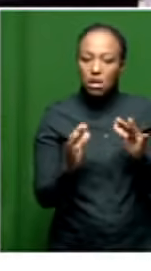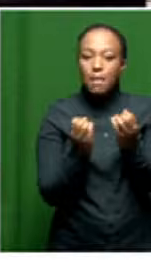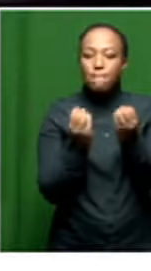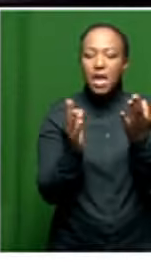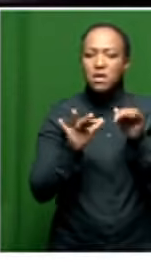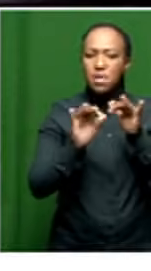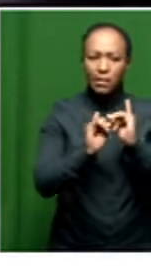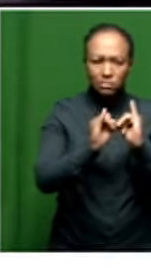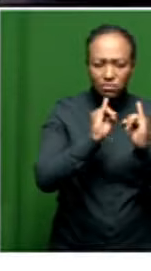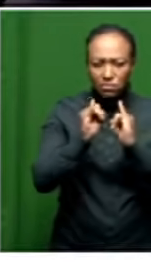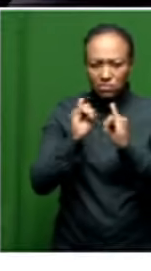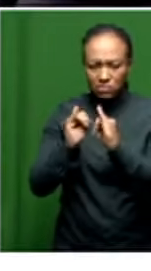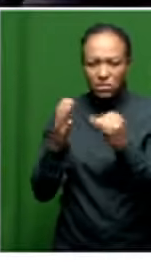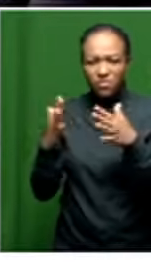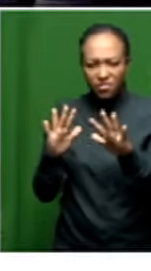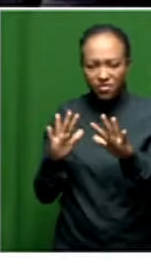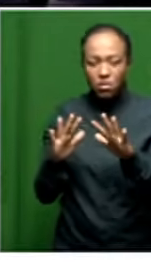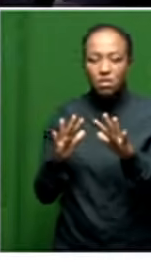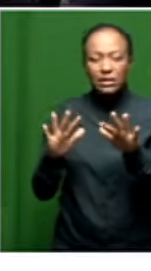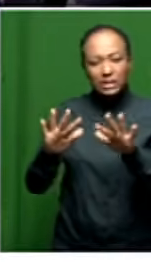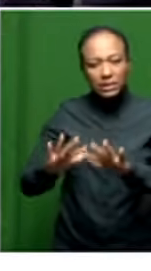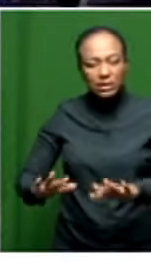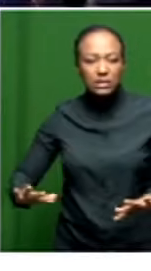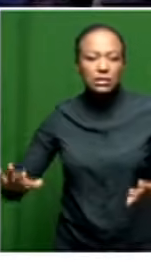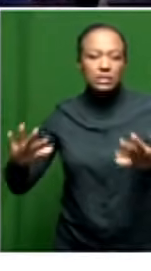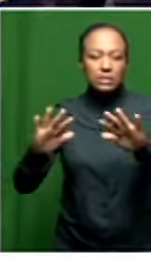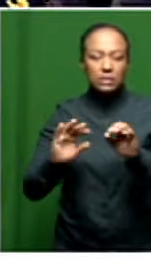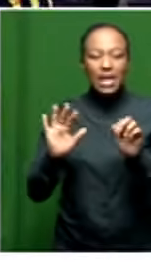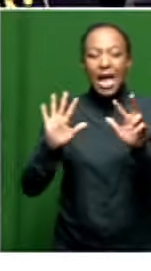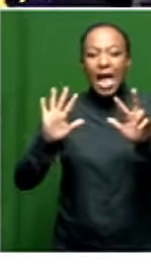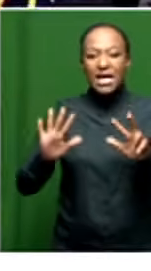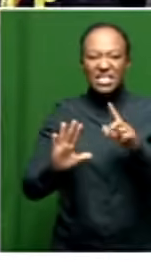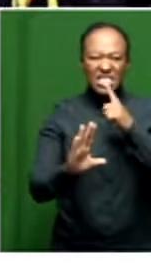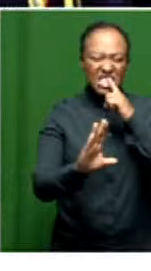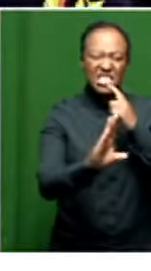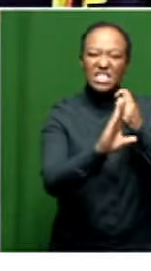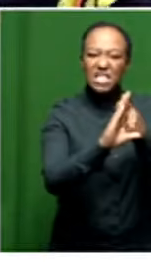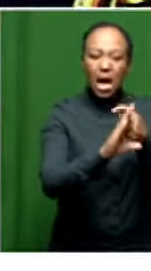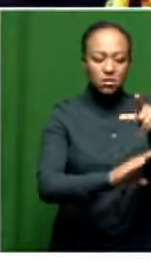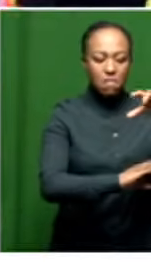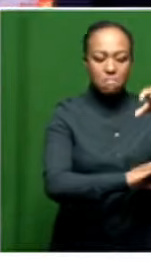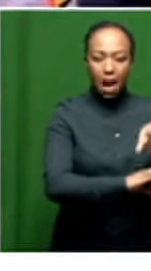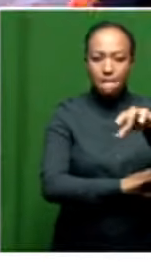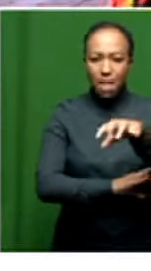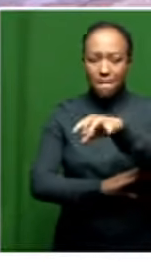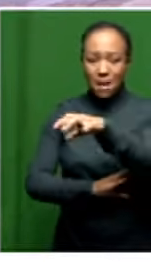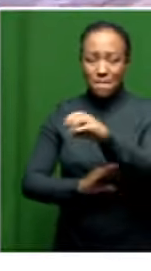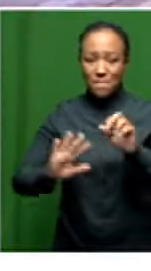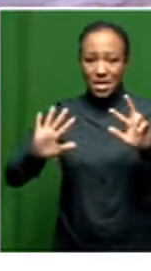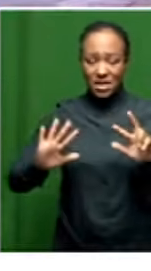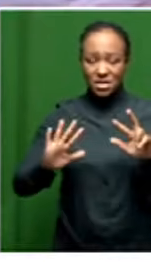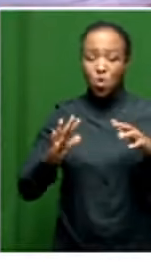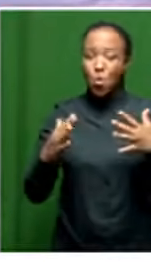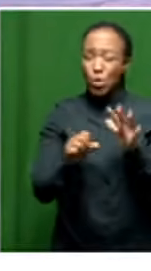of people around the area, and we are dealing with around about 8 different squatter camps that you'll find here in Diploid that are